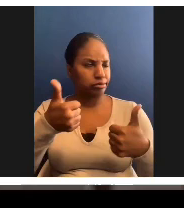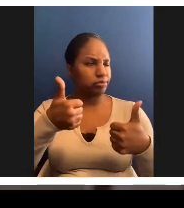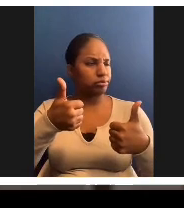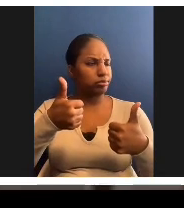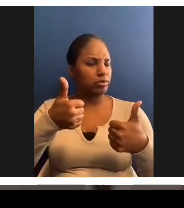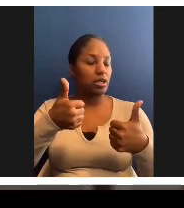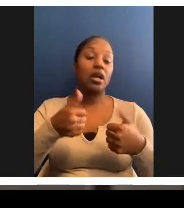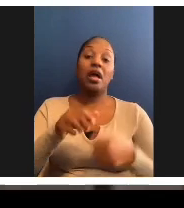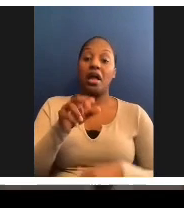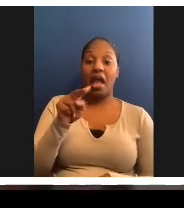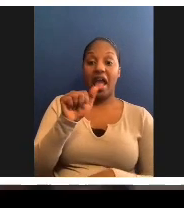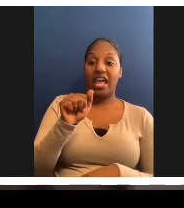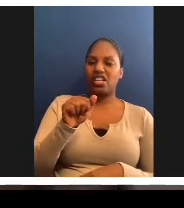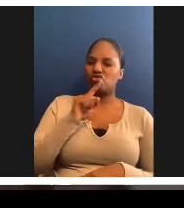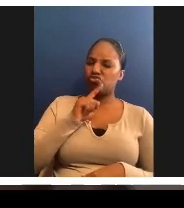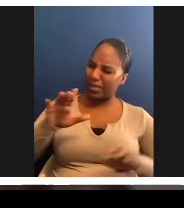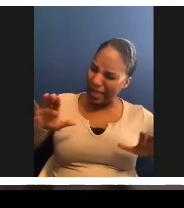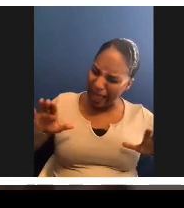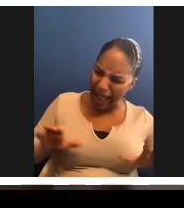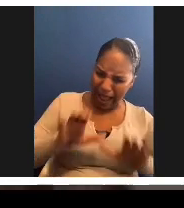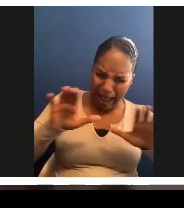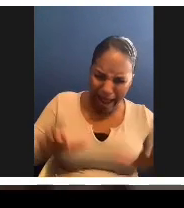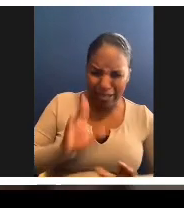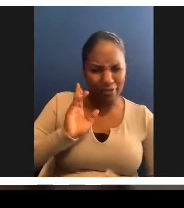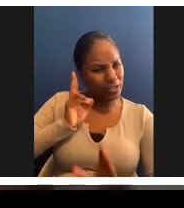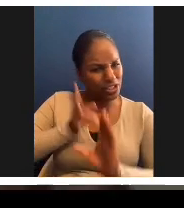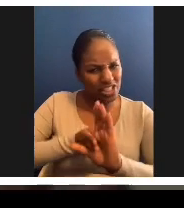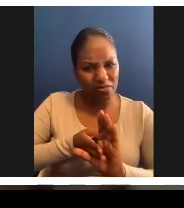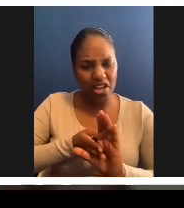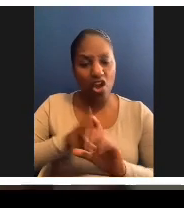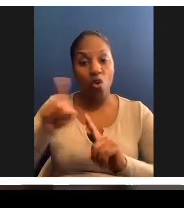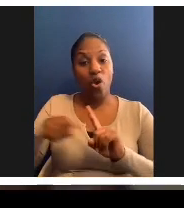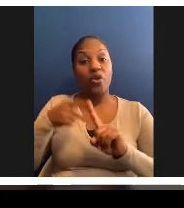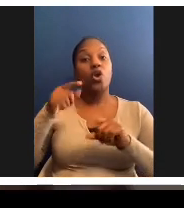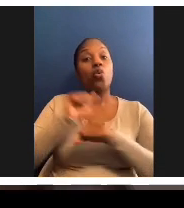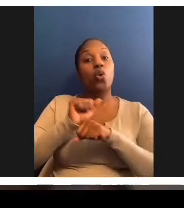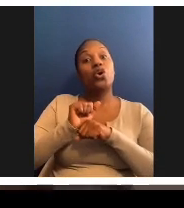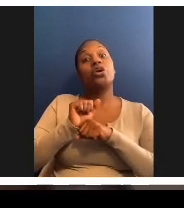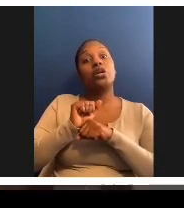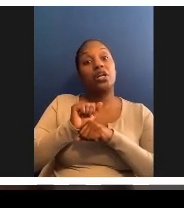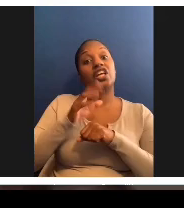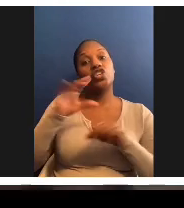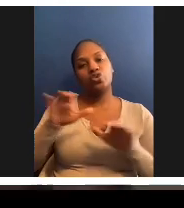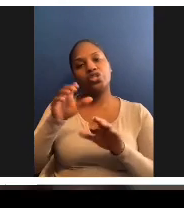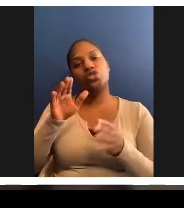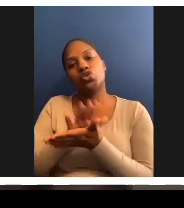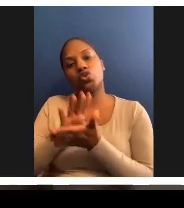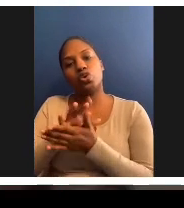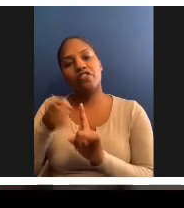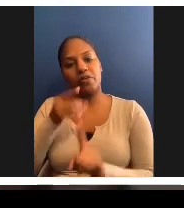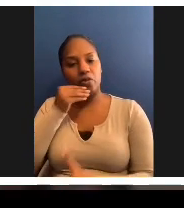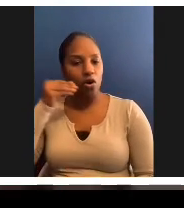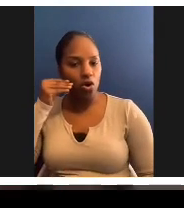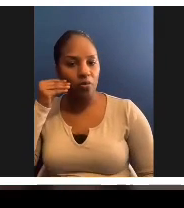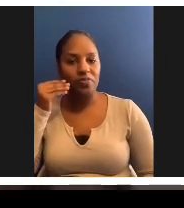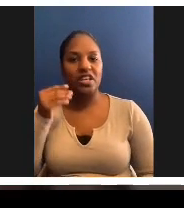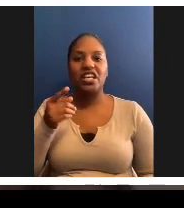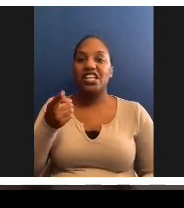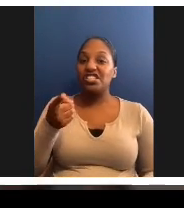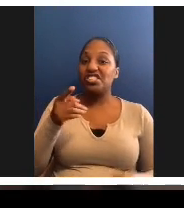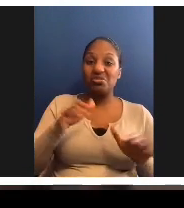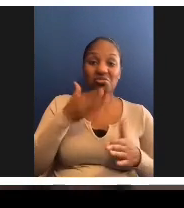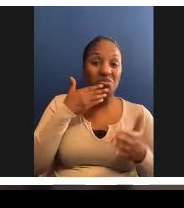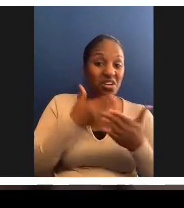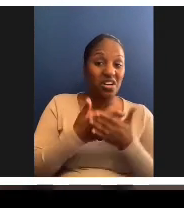we've been on remote learning. Anna has been on Teams. She's navigated Teams. She's navigated Schoology, which is where all of